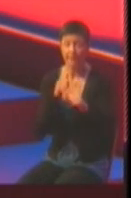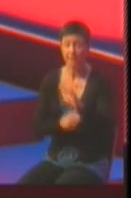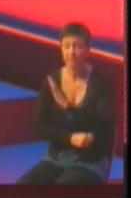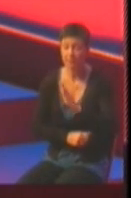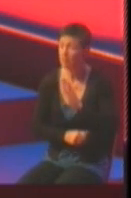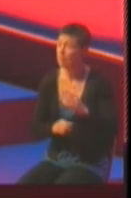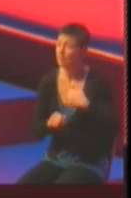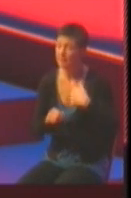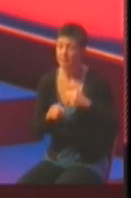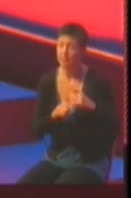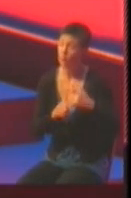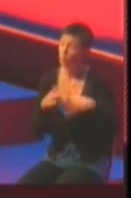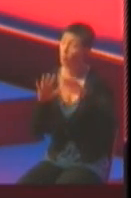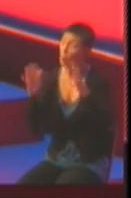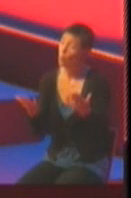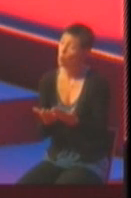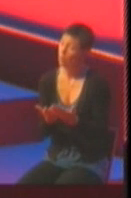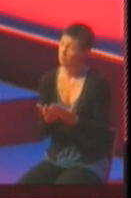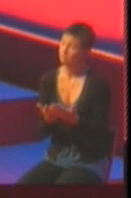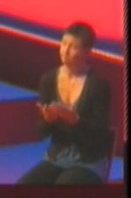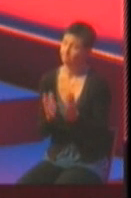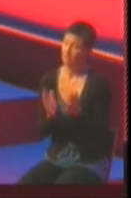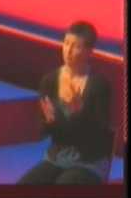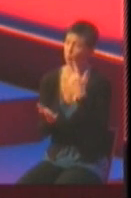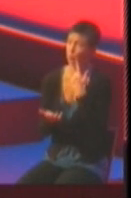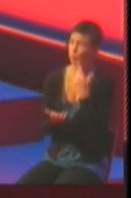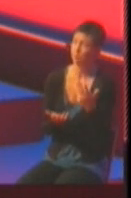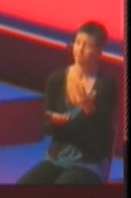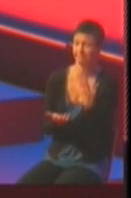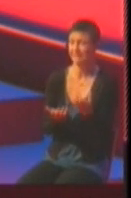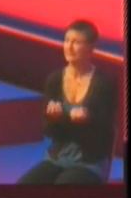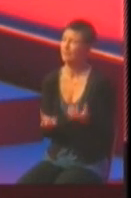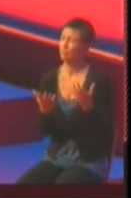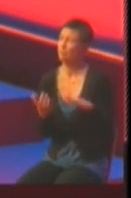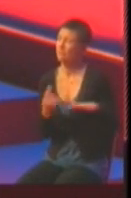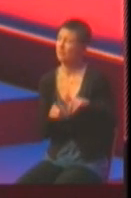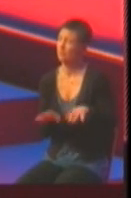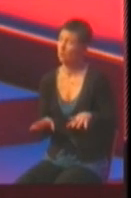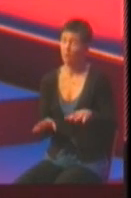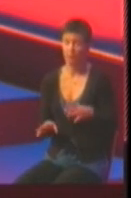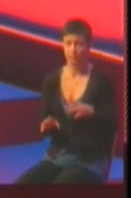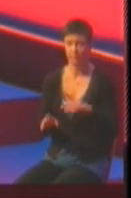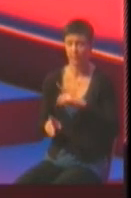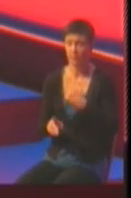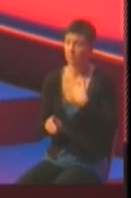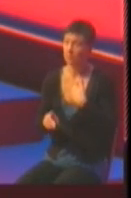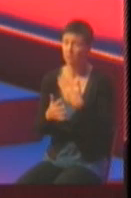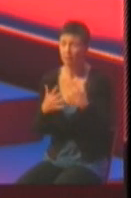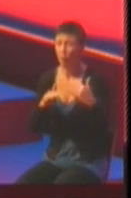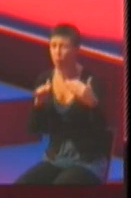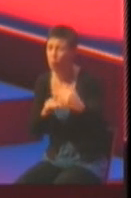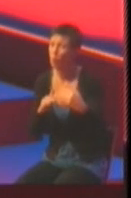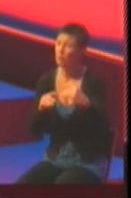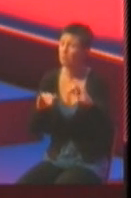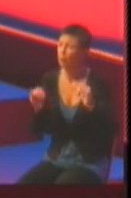in the world doesn't come without a human cost. We need to understand that conflict is dangerous and it's